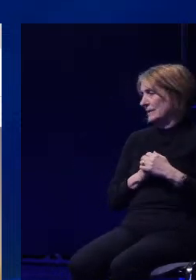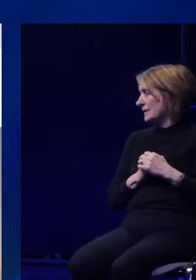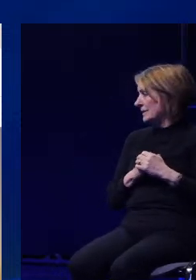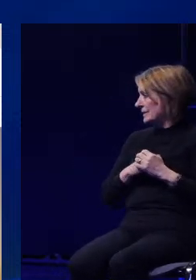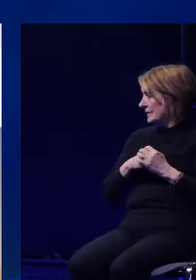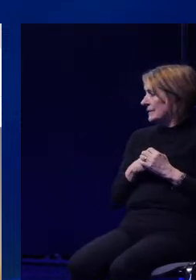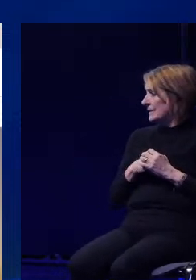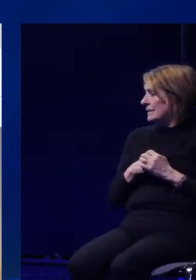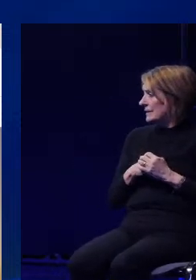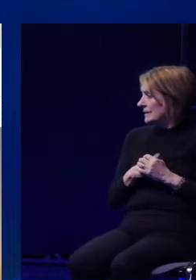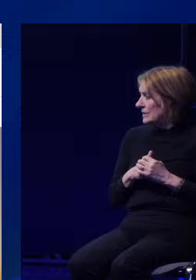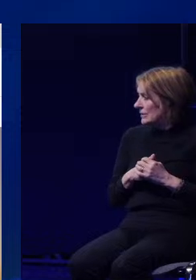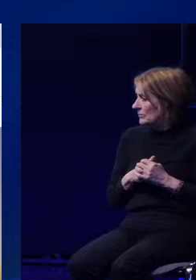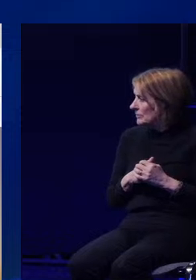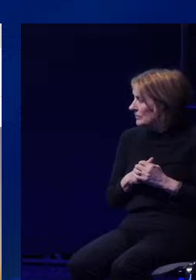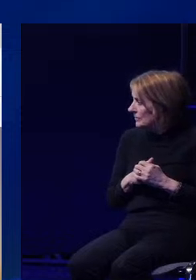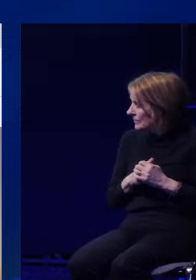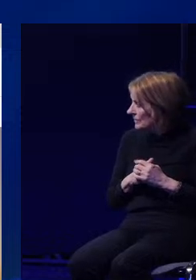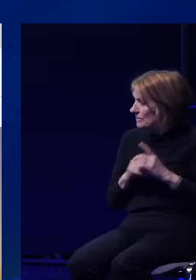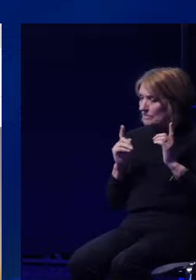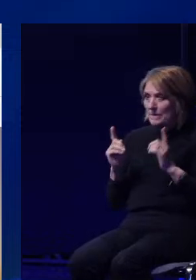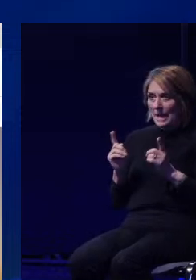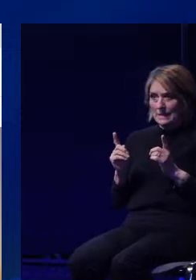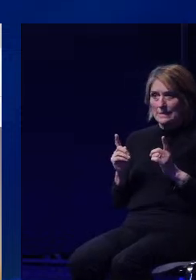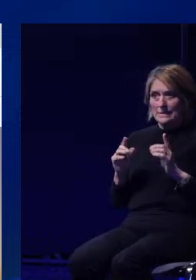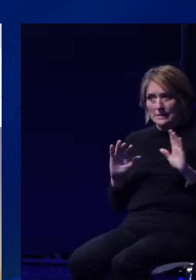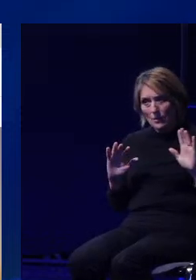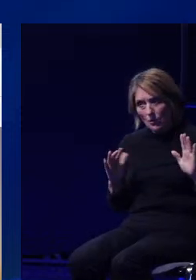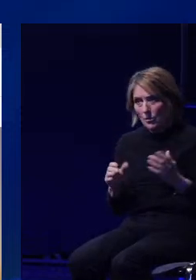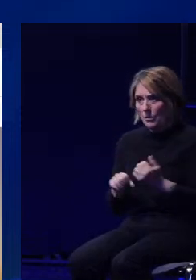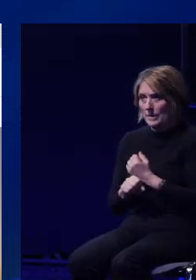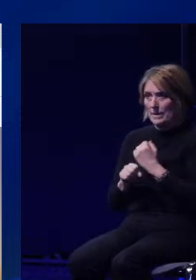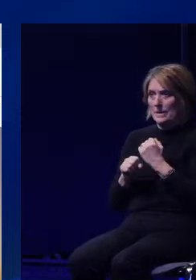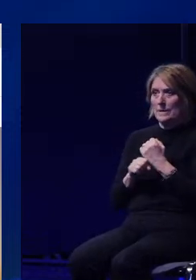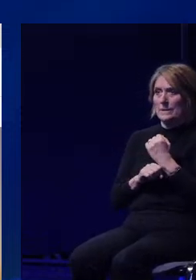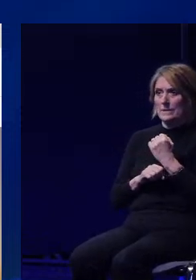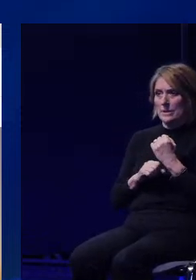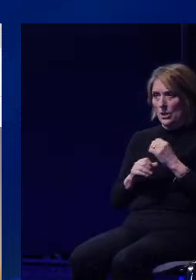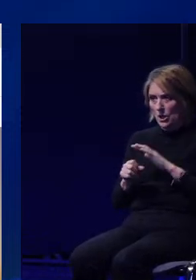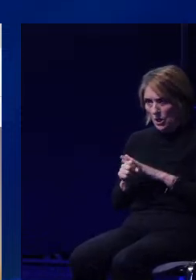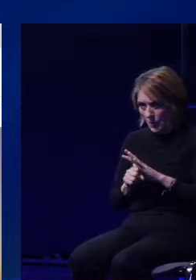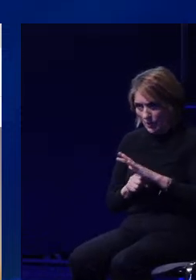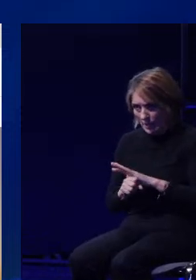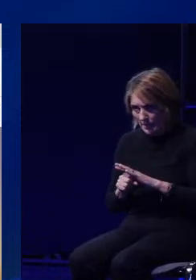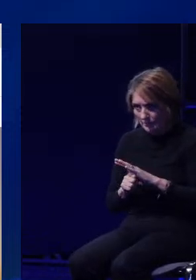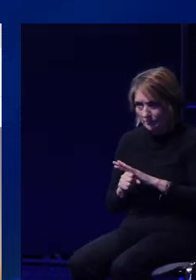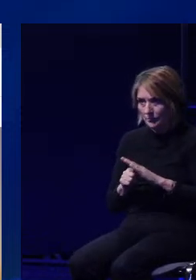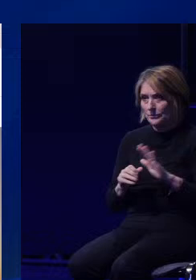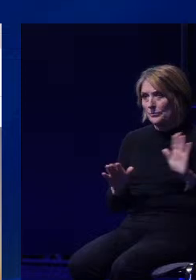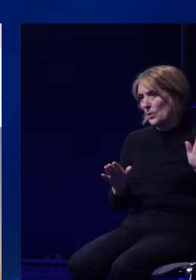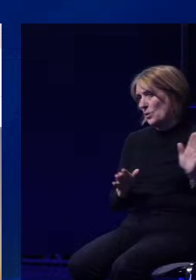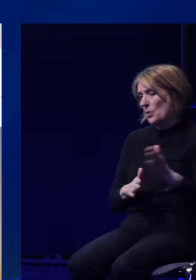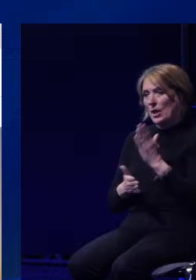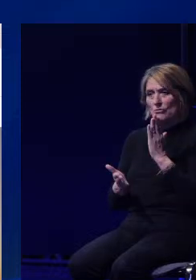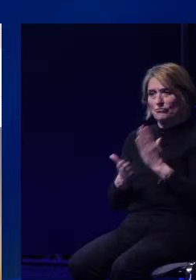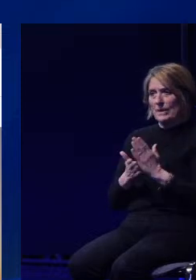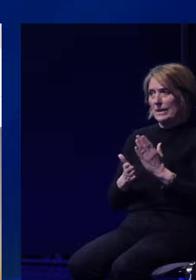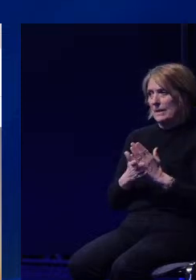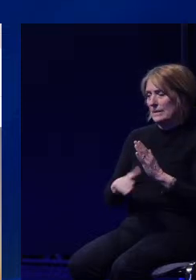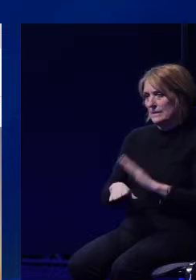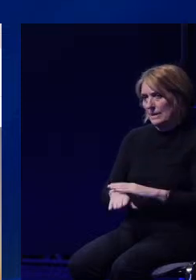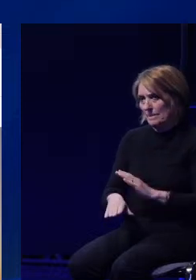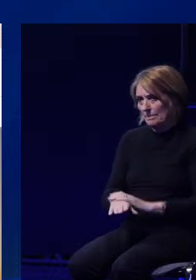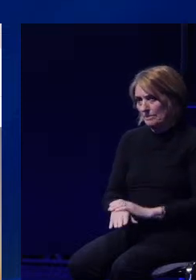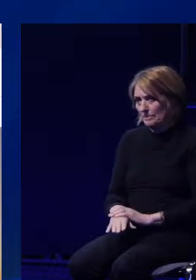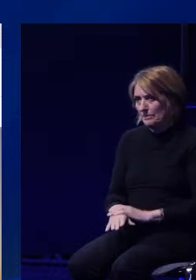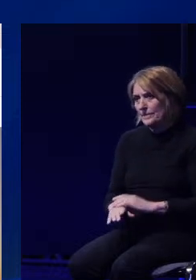run into limitations. But the point is it's all rendered locally on any device. So it's all real time. I'm not going to have time, I think,